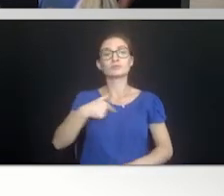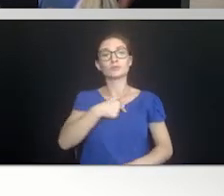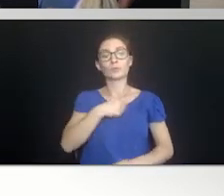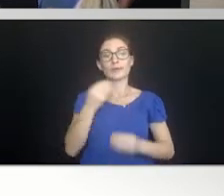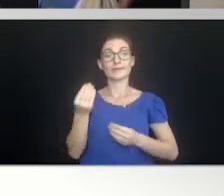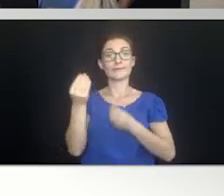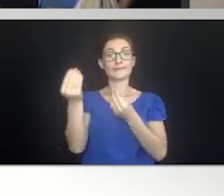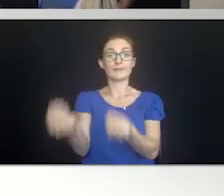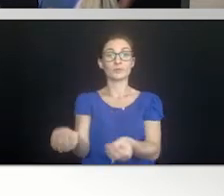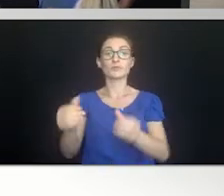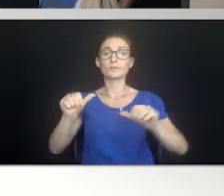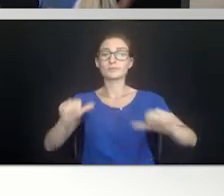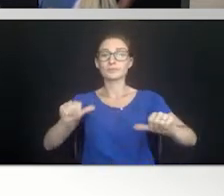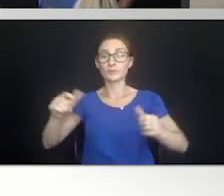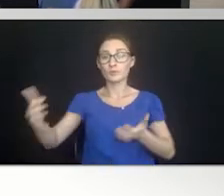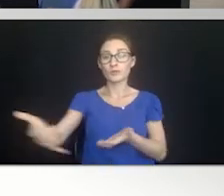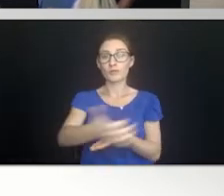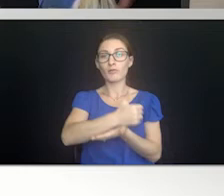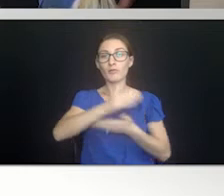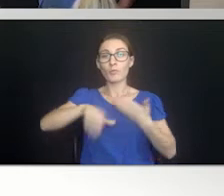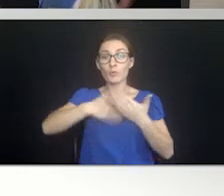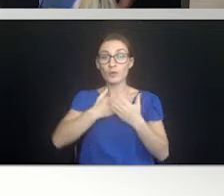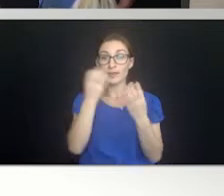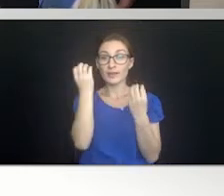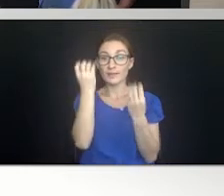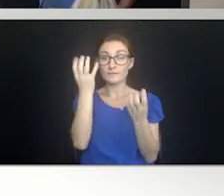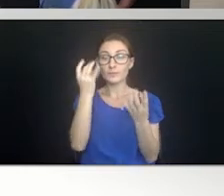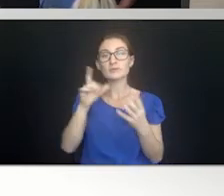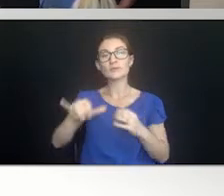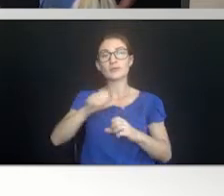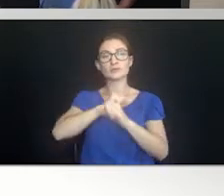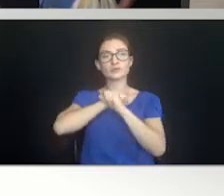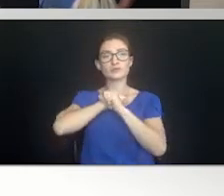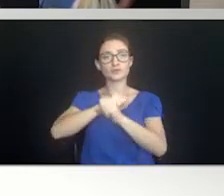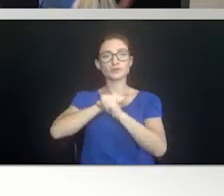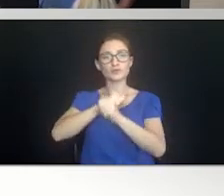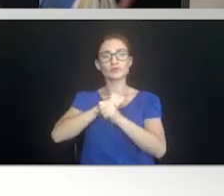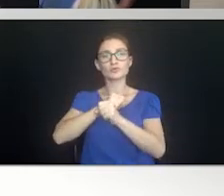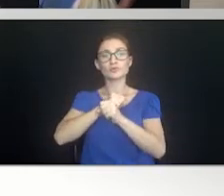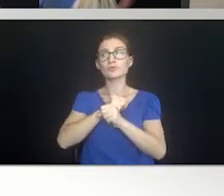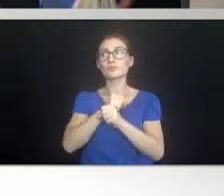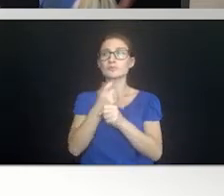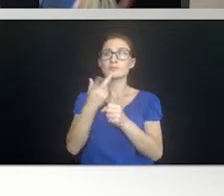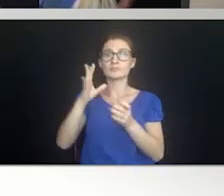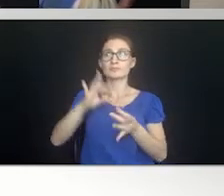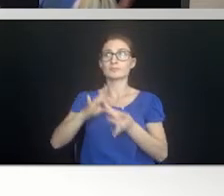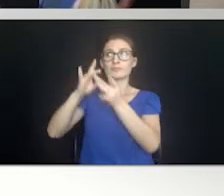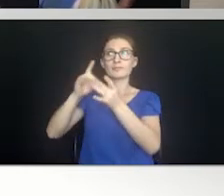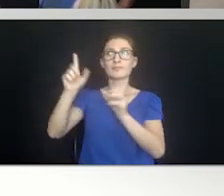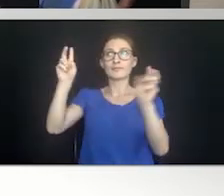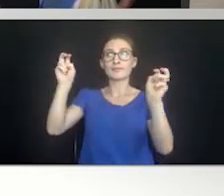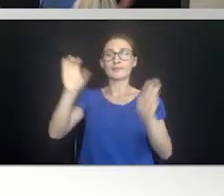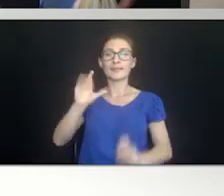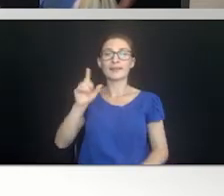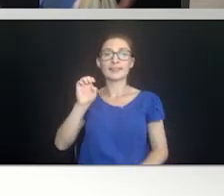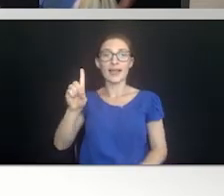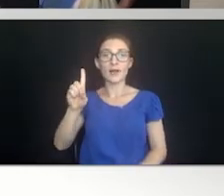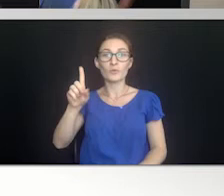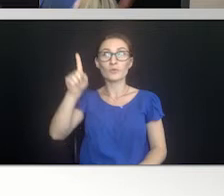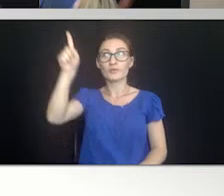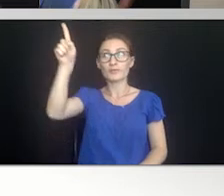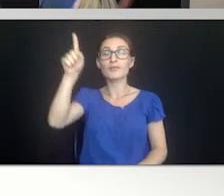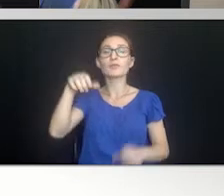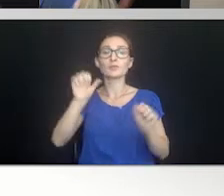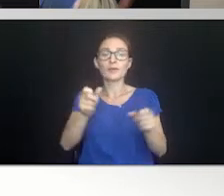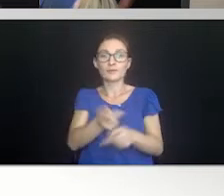we give you the ability to collect all of that information in a secure, cloud-based platform to